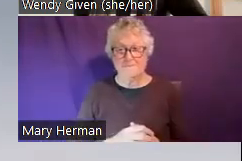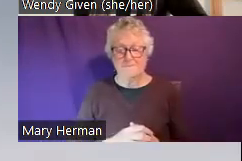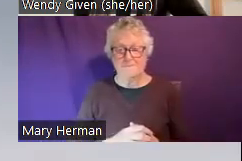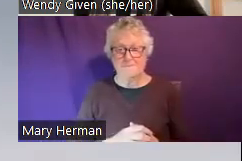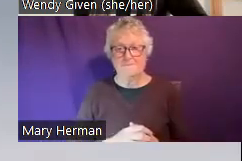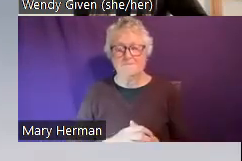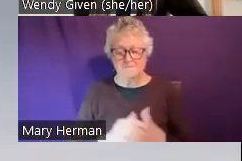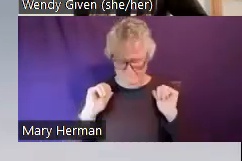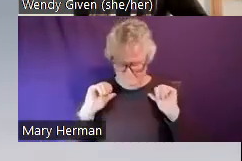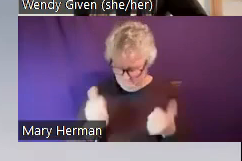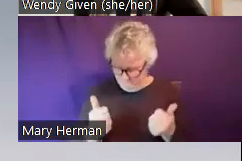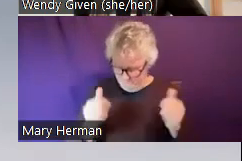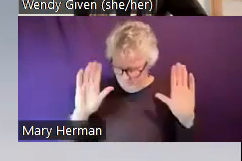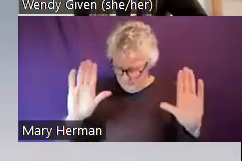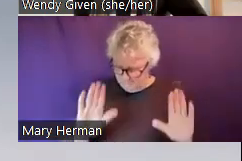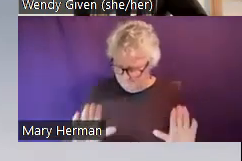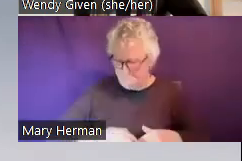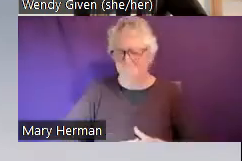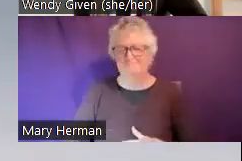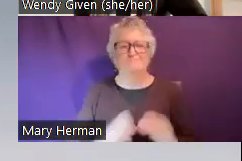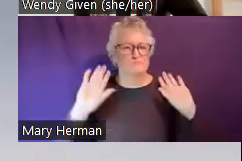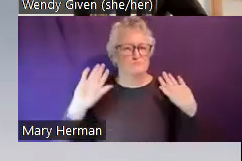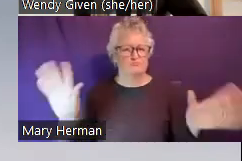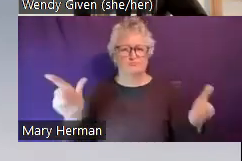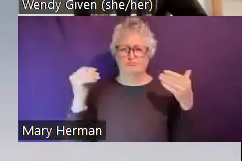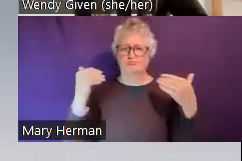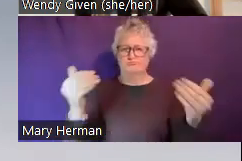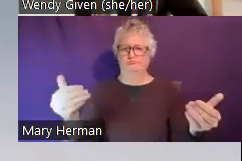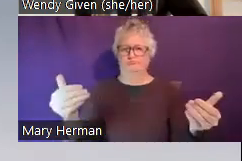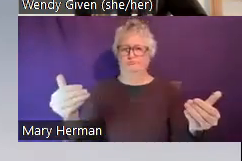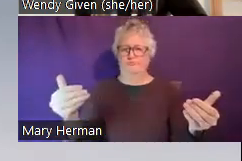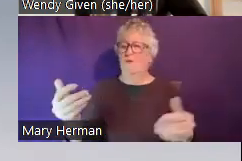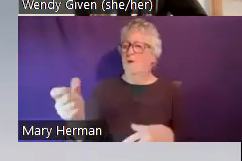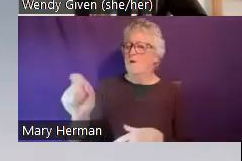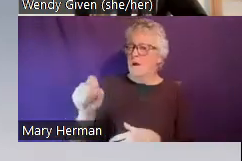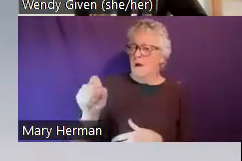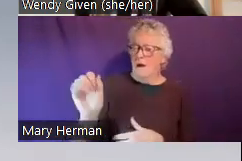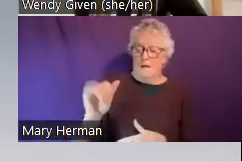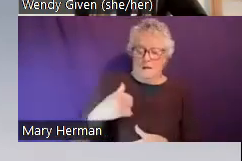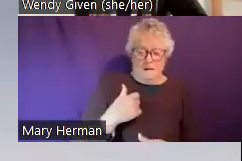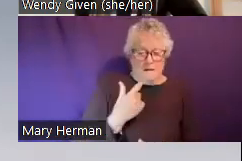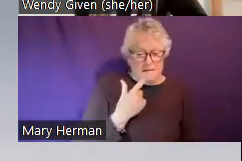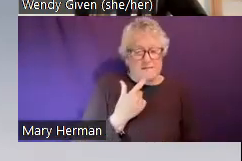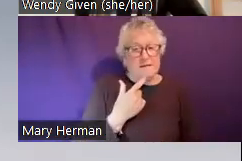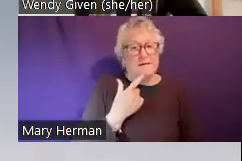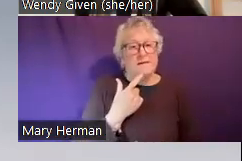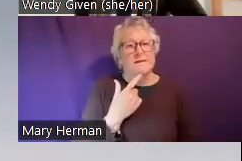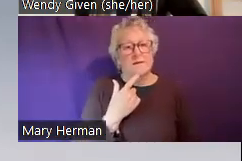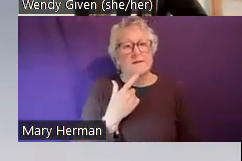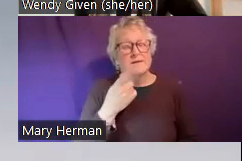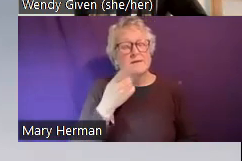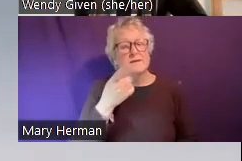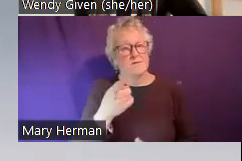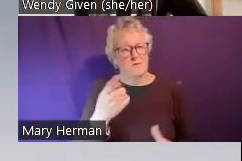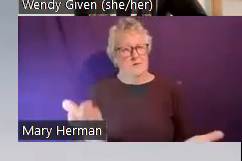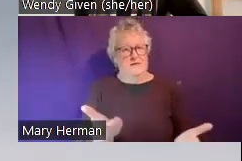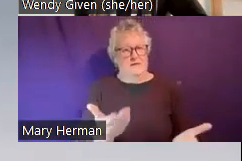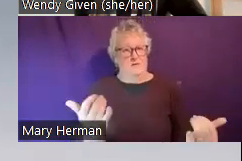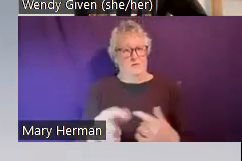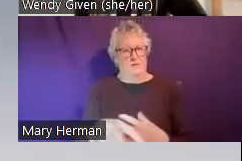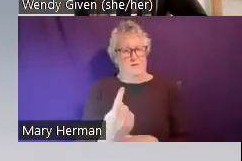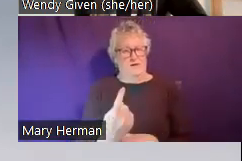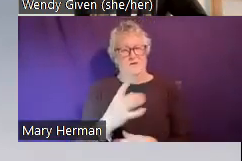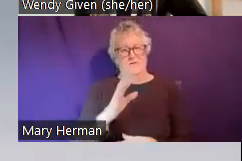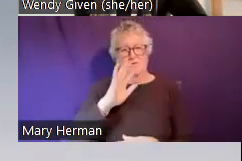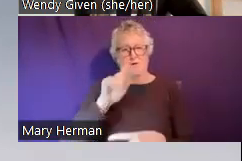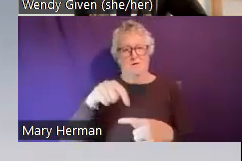Great, well, here we go. And yeah, so as I said, here to talk about the suspended